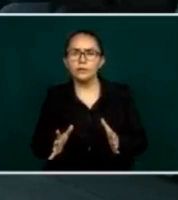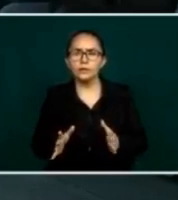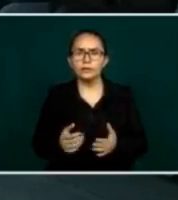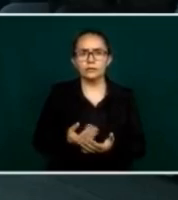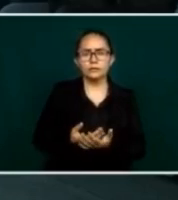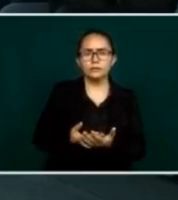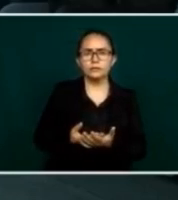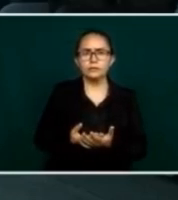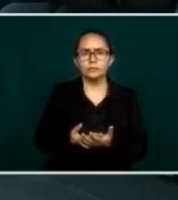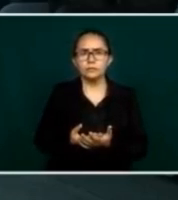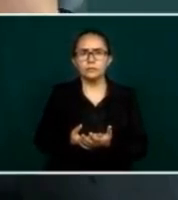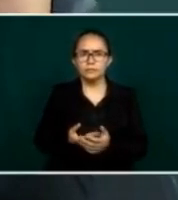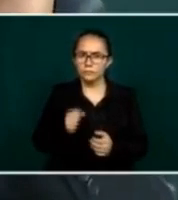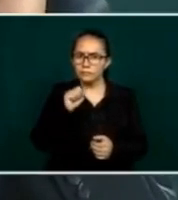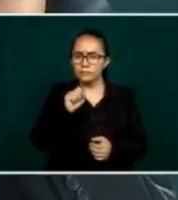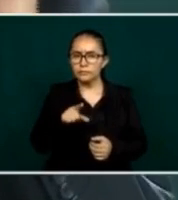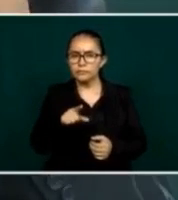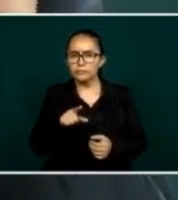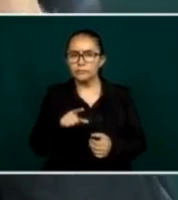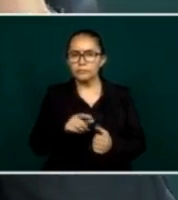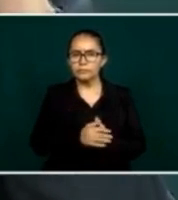So right now we're waiting.